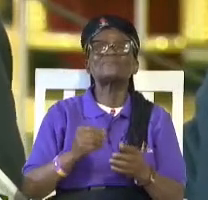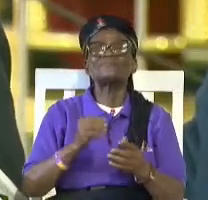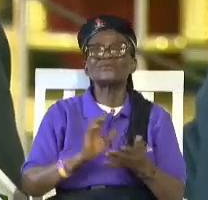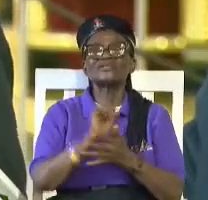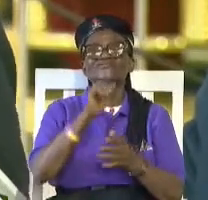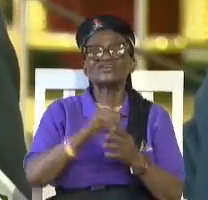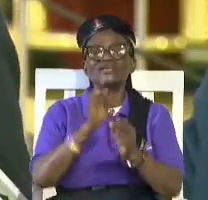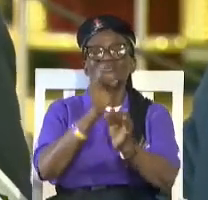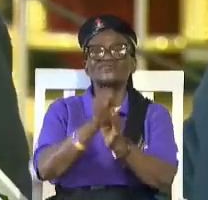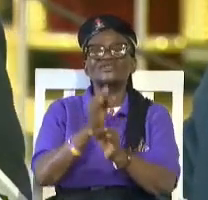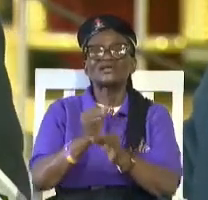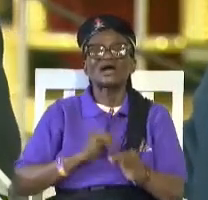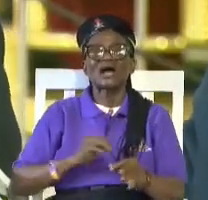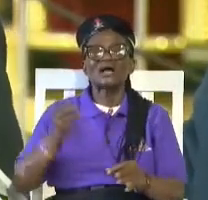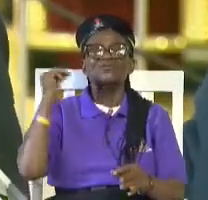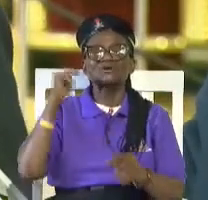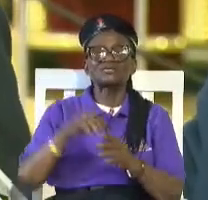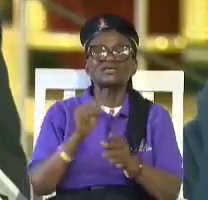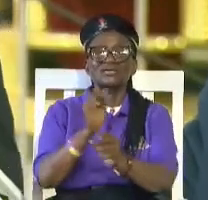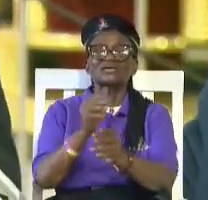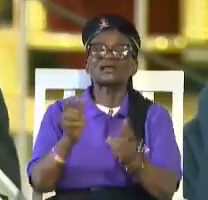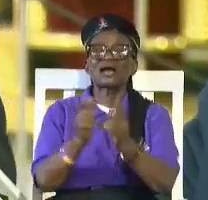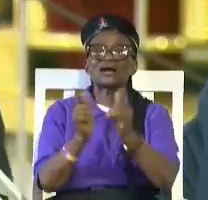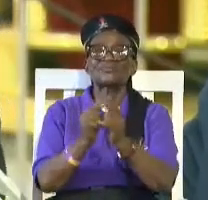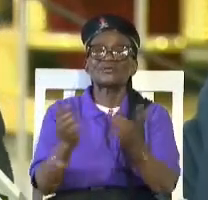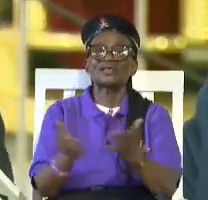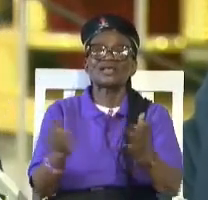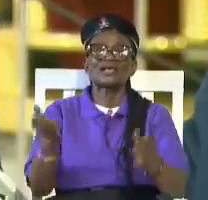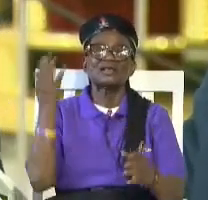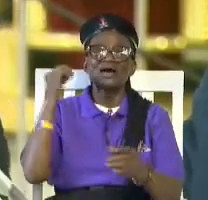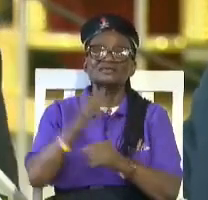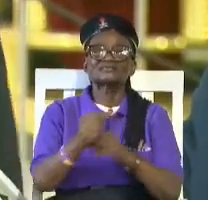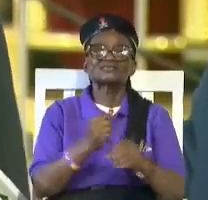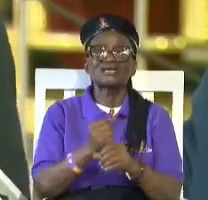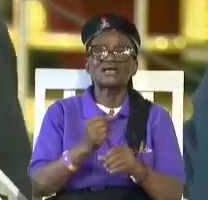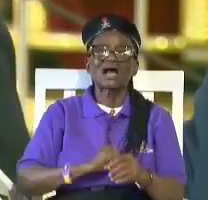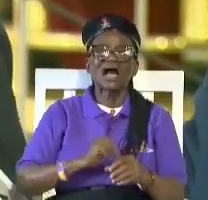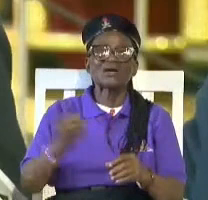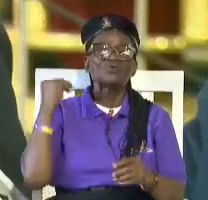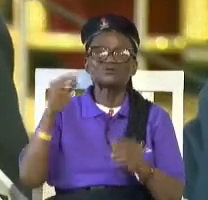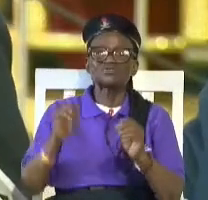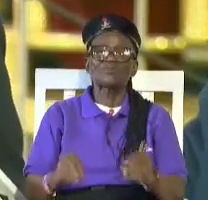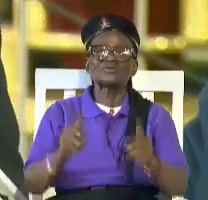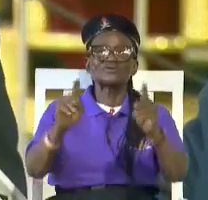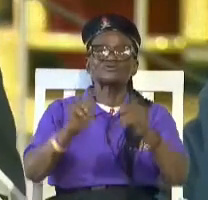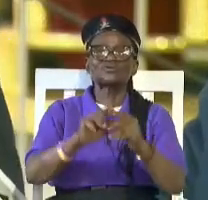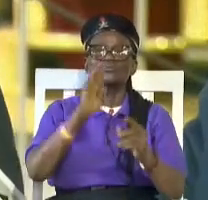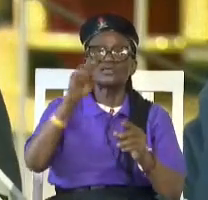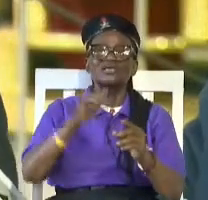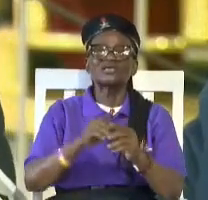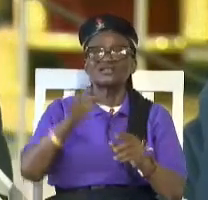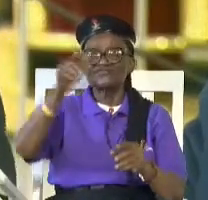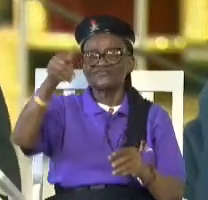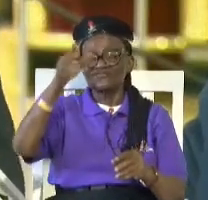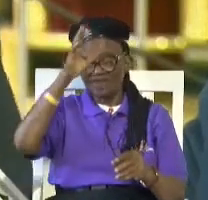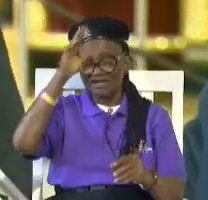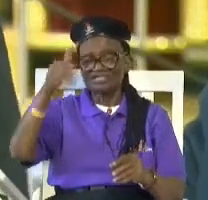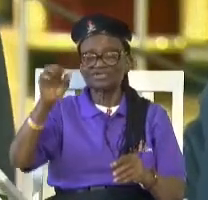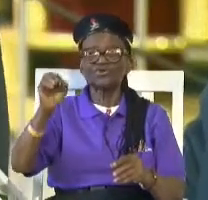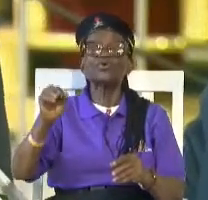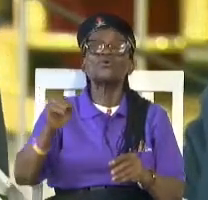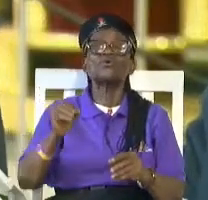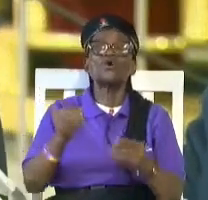Meanwhile, I was in the camp here last year. I was so privileged to be in Daddy's office, Daddy Gio's office, with some of the